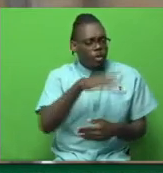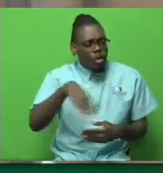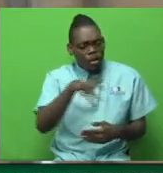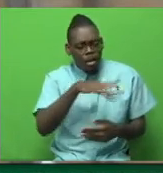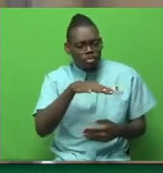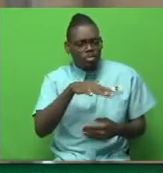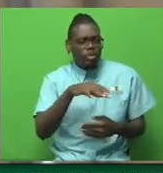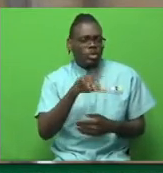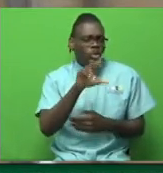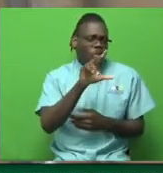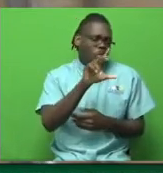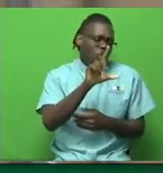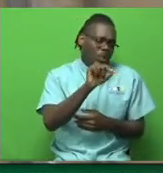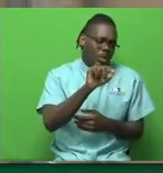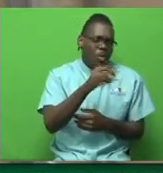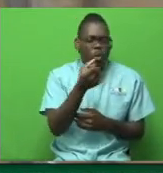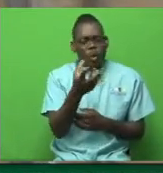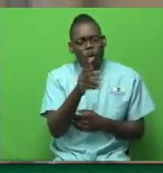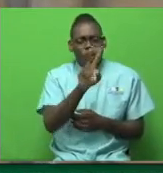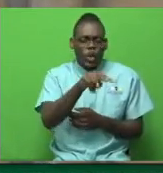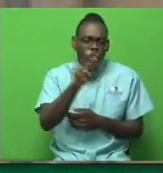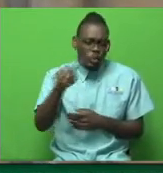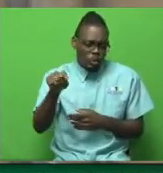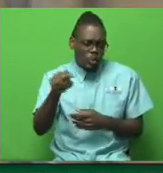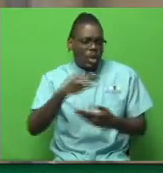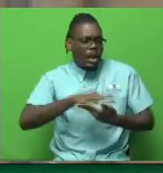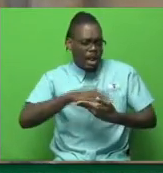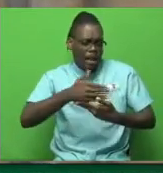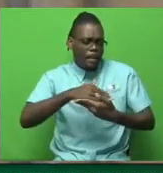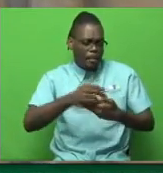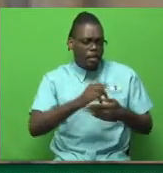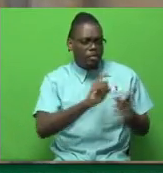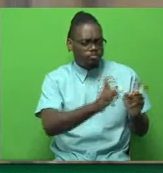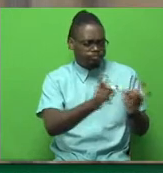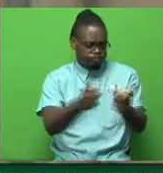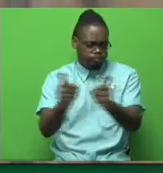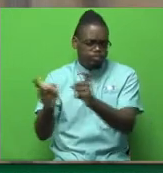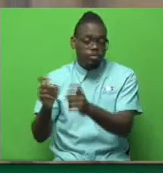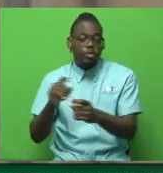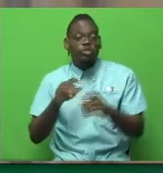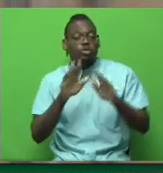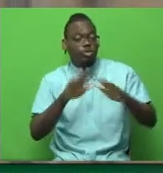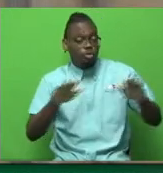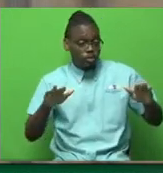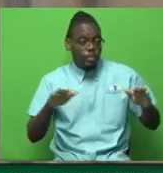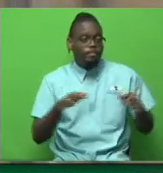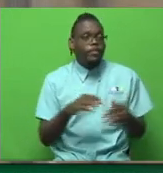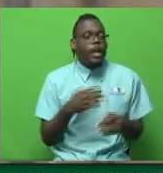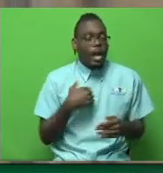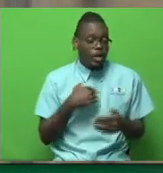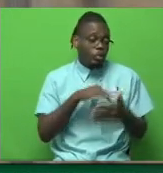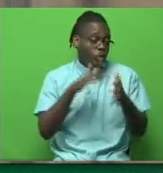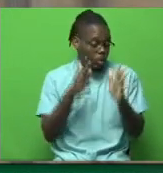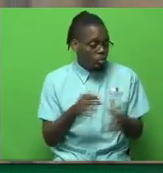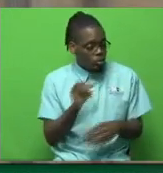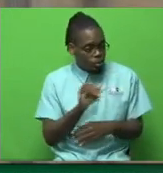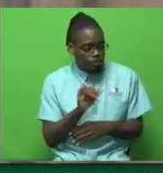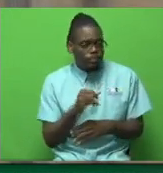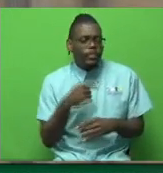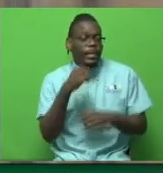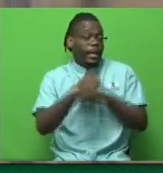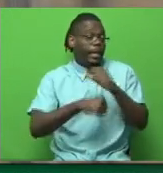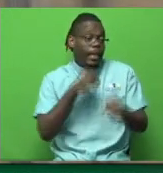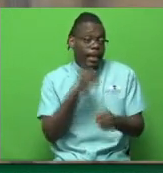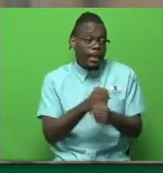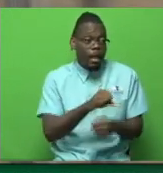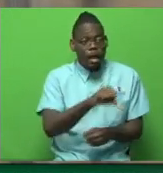2022 63 000 devices have been distributed to our teachers and our students this year another 20 million has